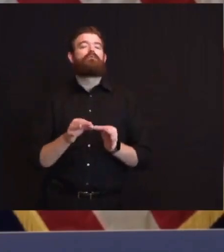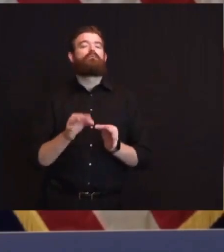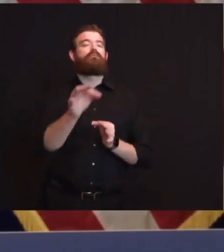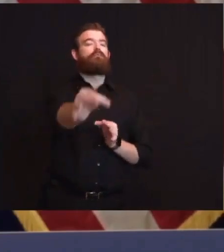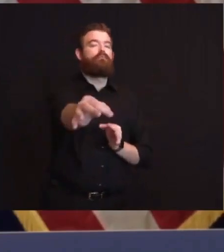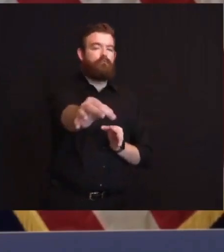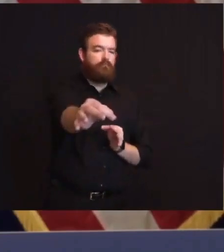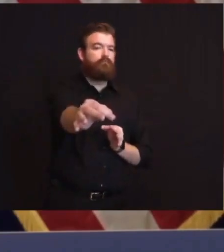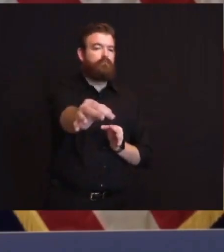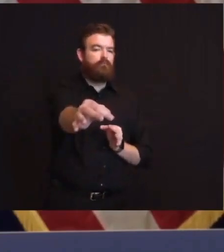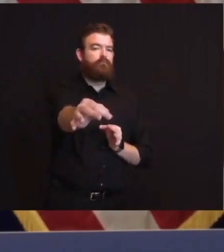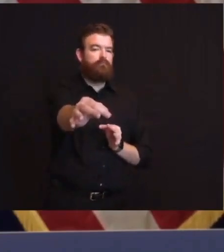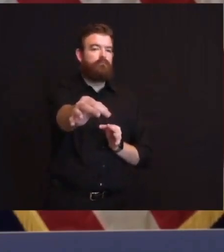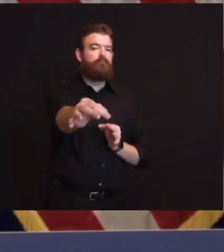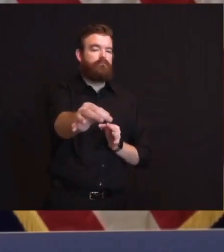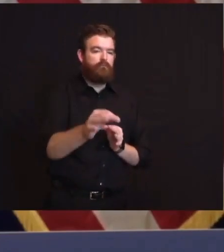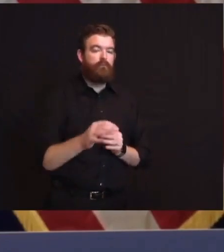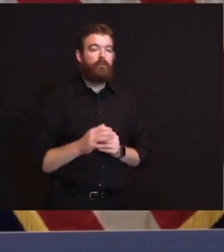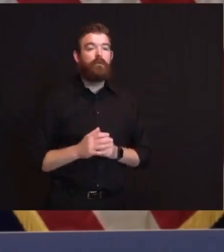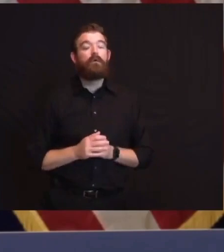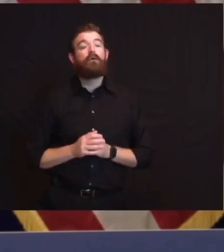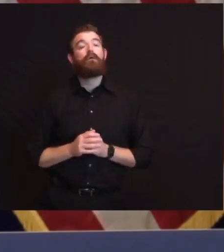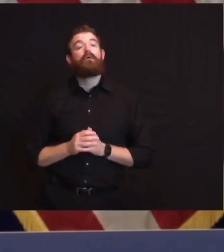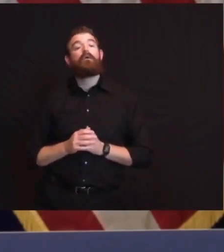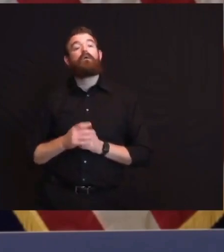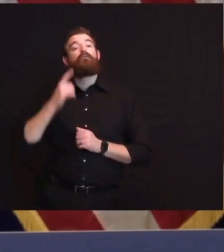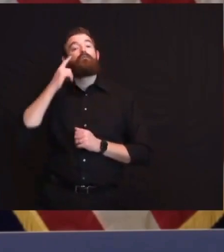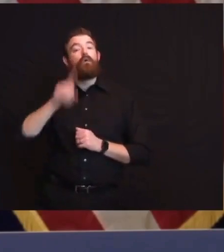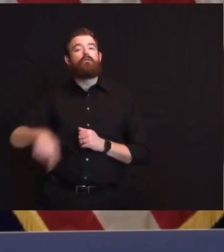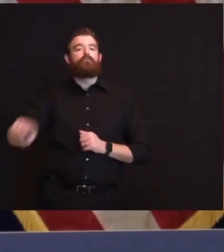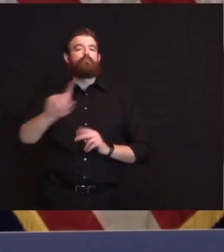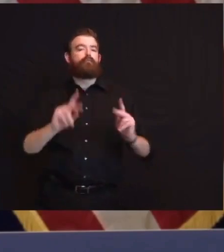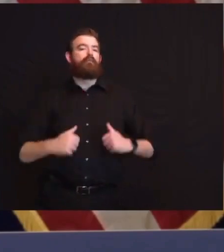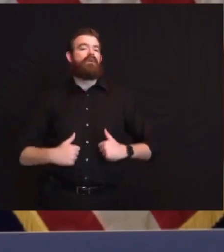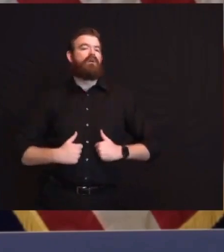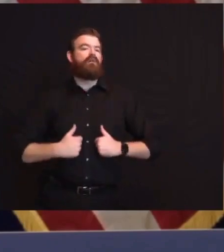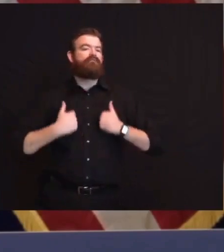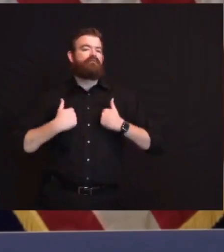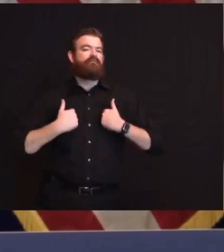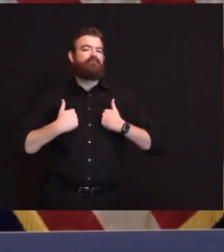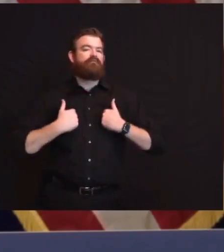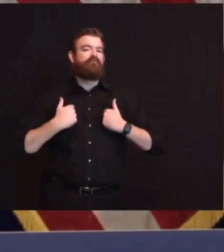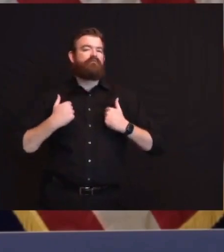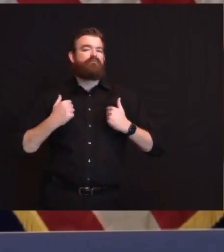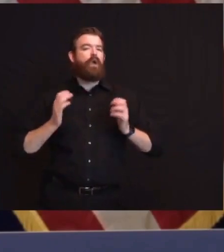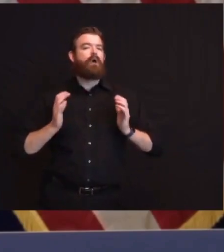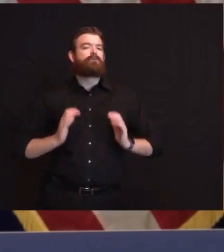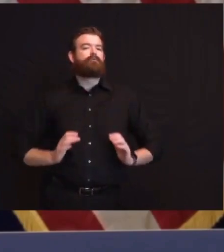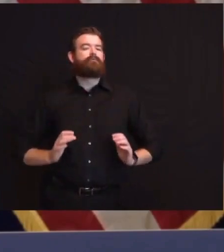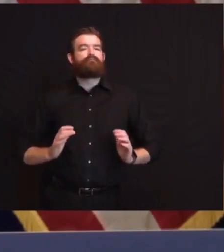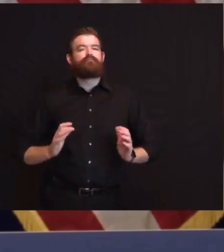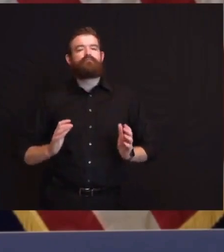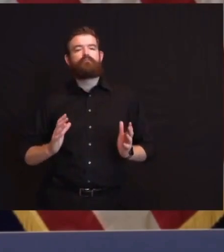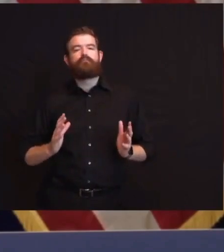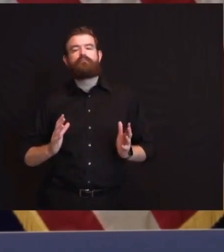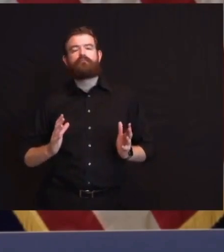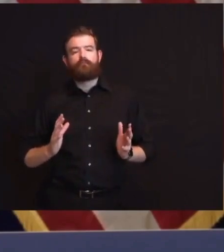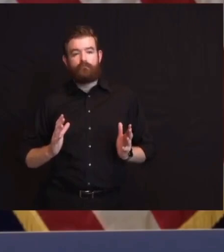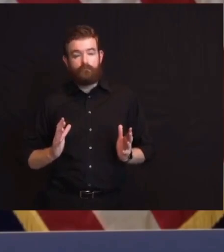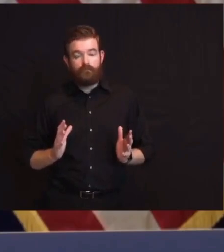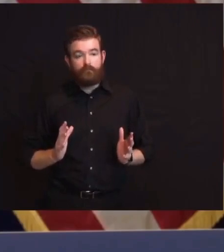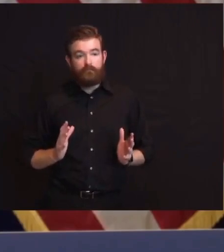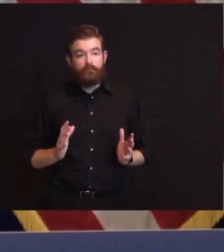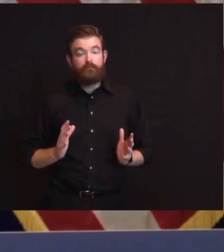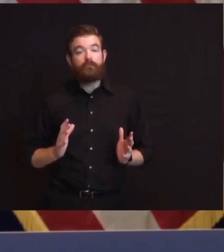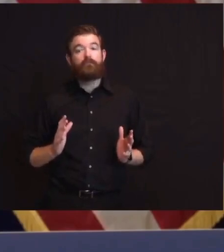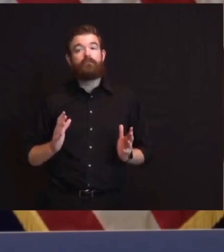the board for our residential, for the residential customers until March 15th. And March 15th